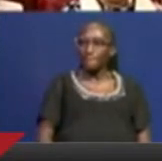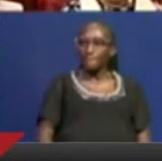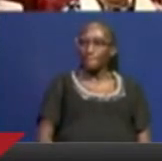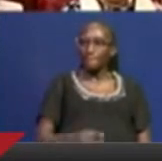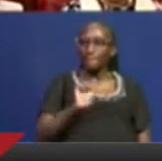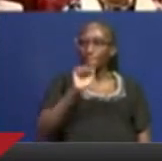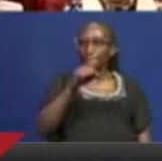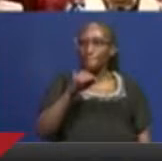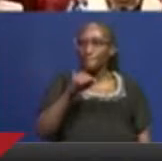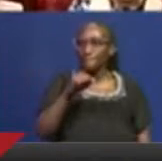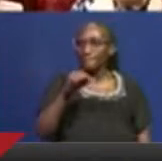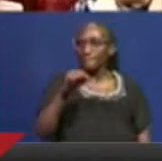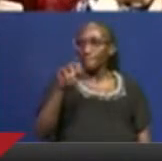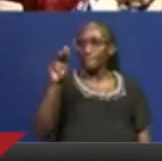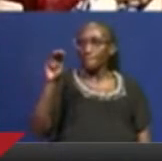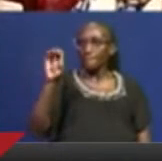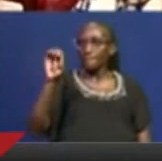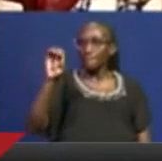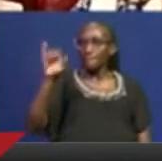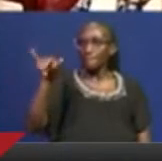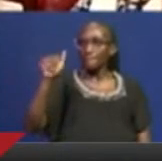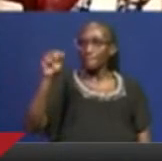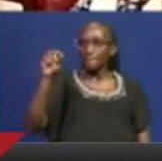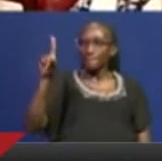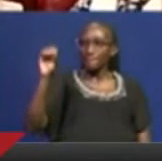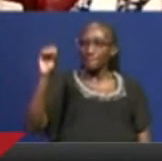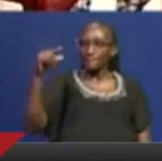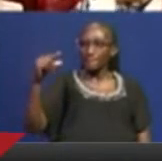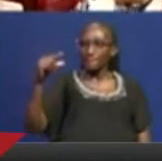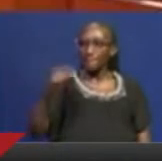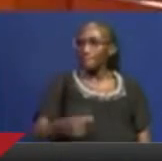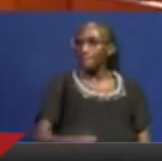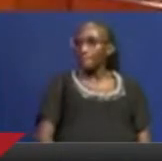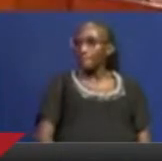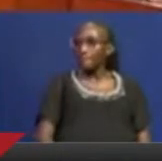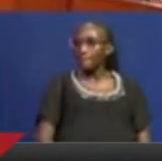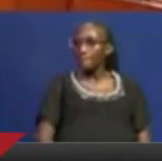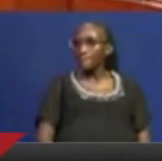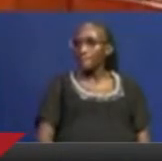Embakasi Centro Major Dong Gadiro Benjamin.